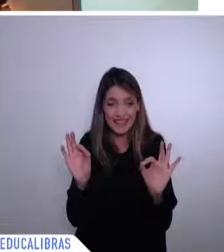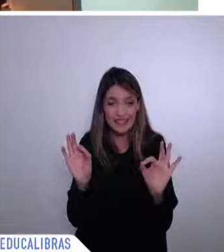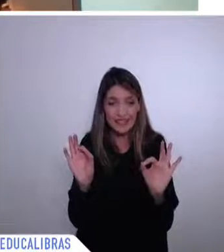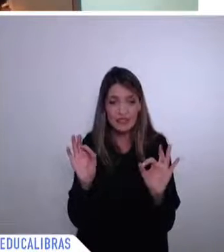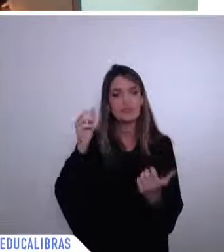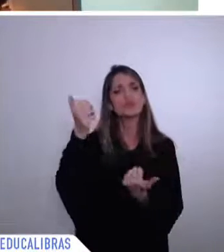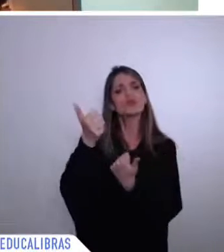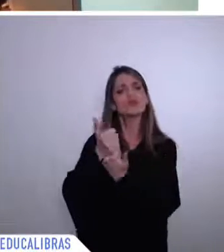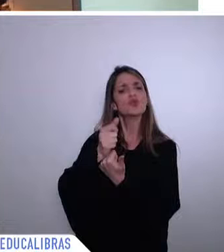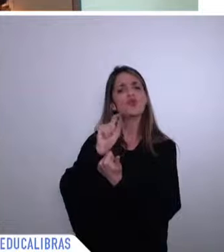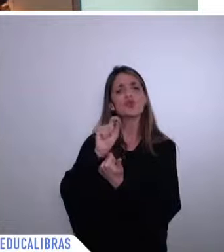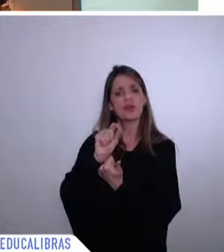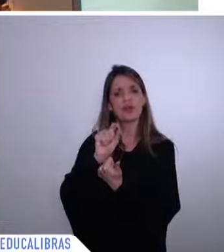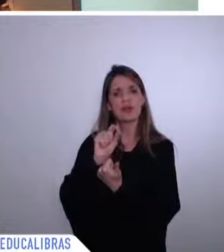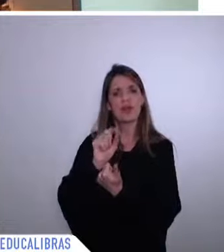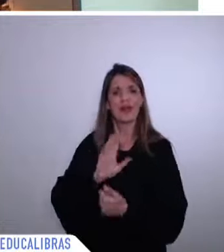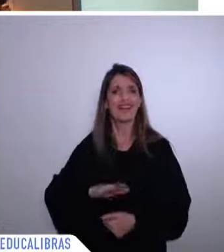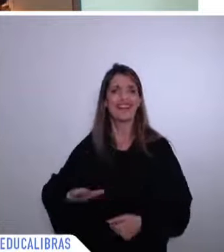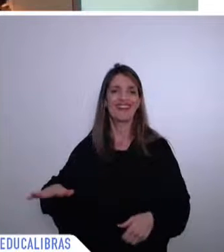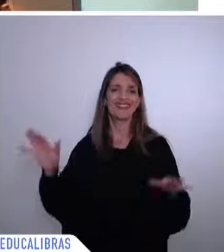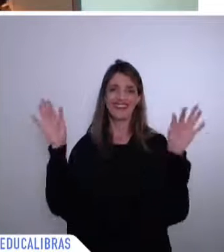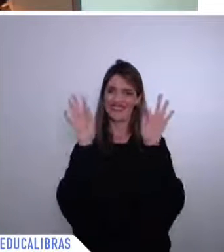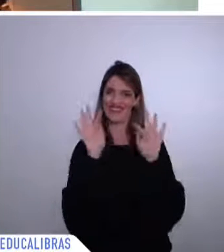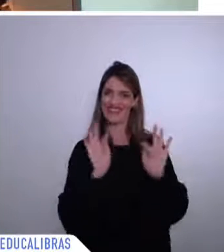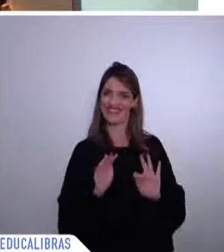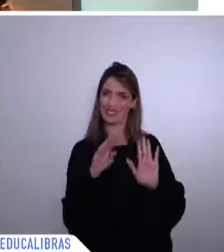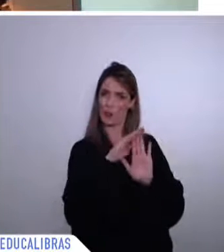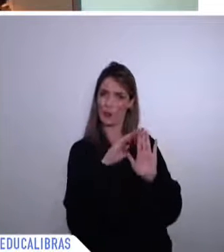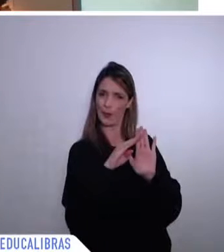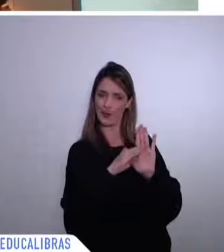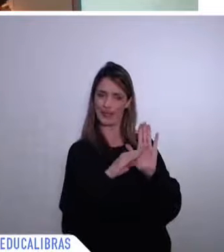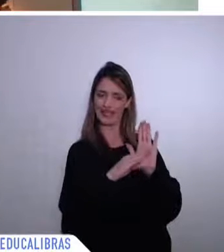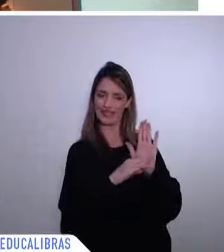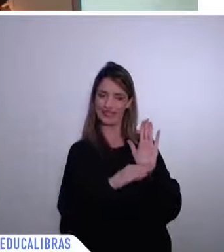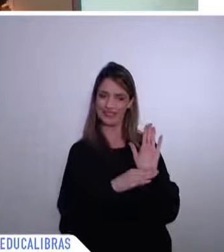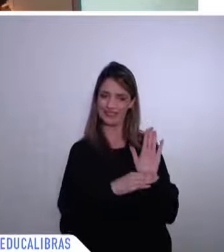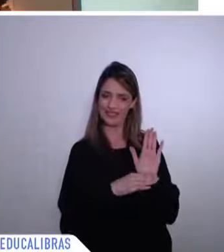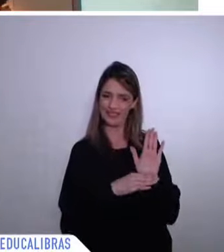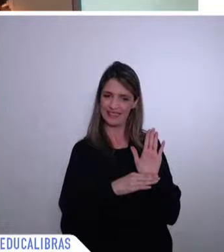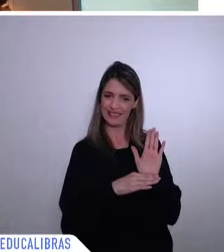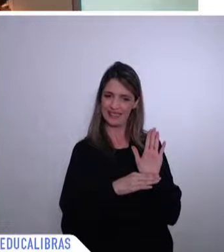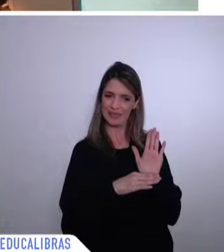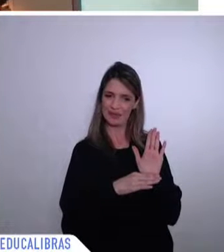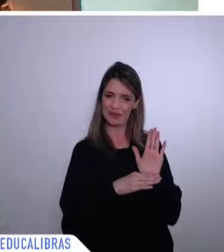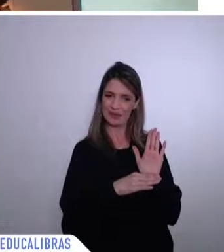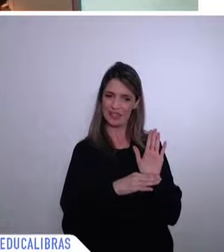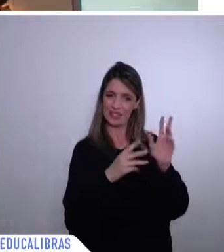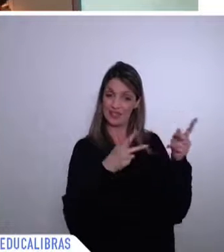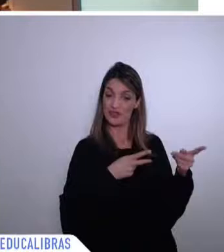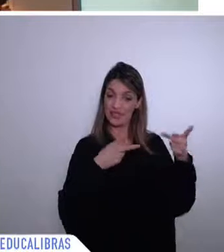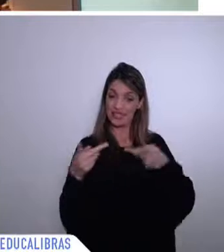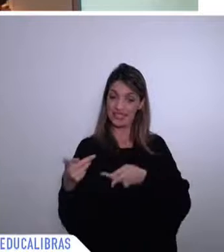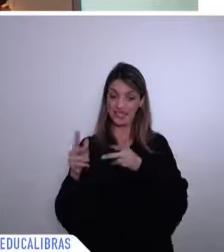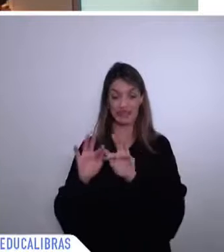And what is being replaced? This budget system, budget distribution,